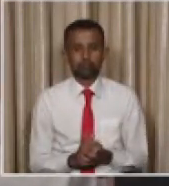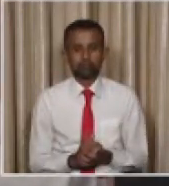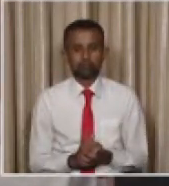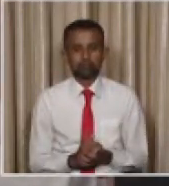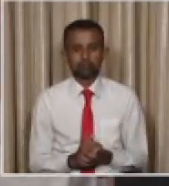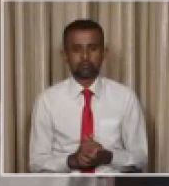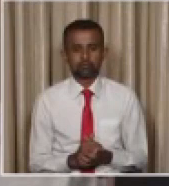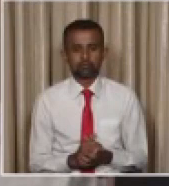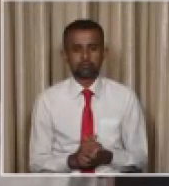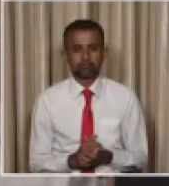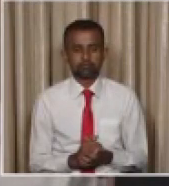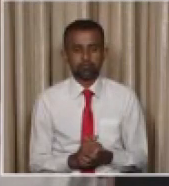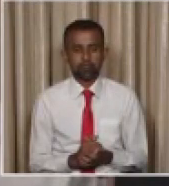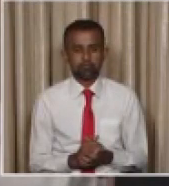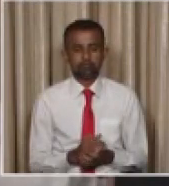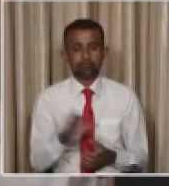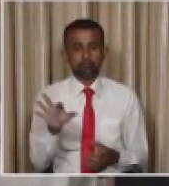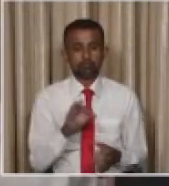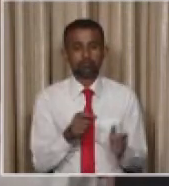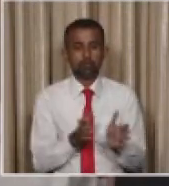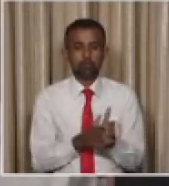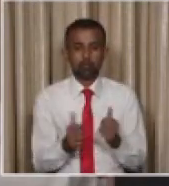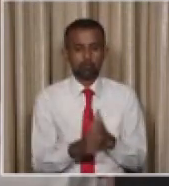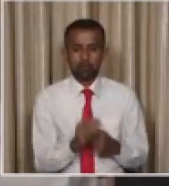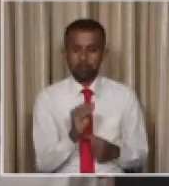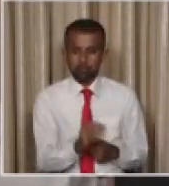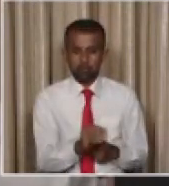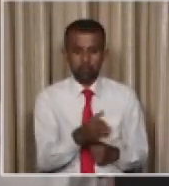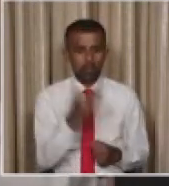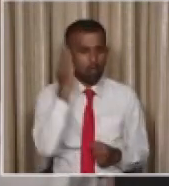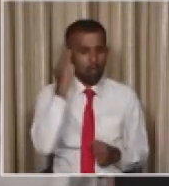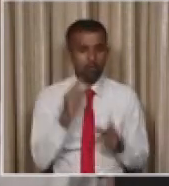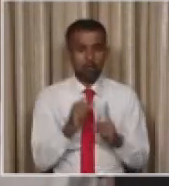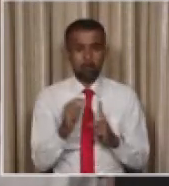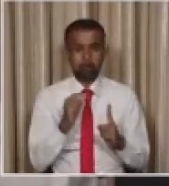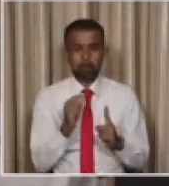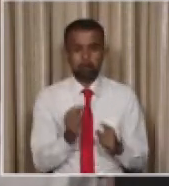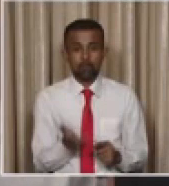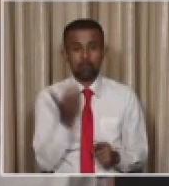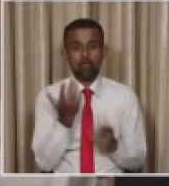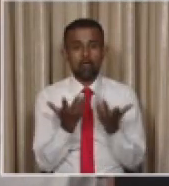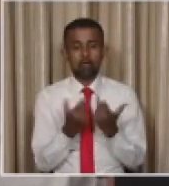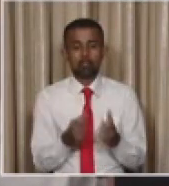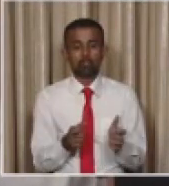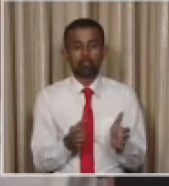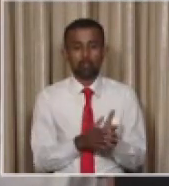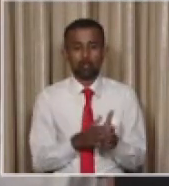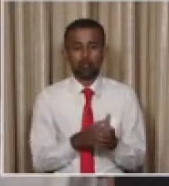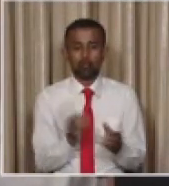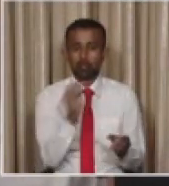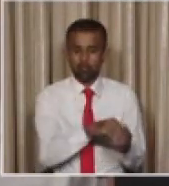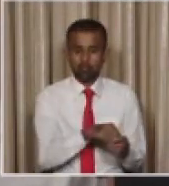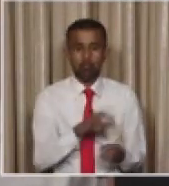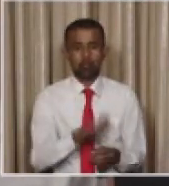majority of this population, the women, of their rights, and it takes away the safeguard of another majority, the